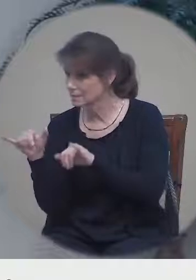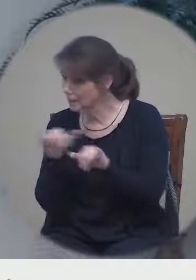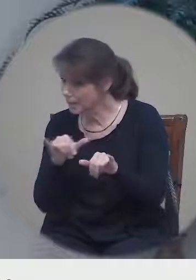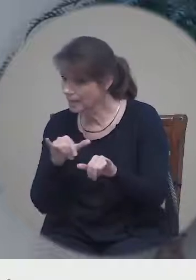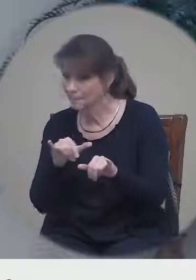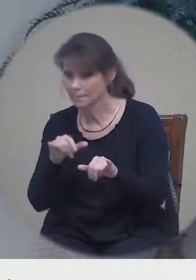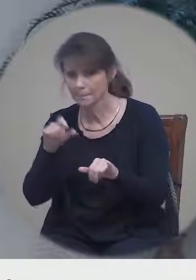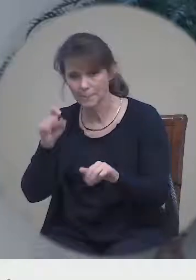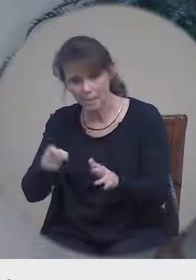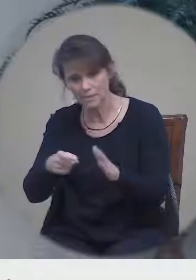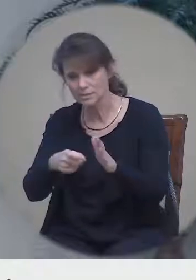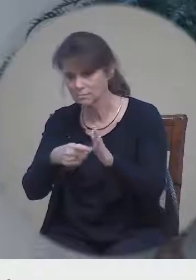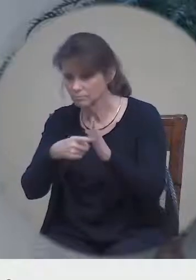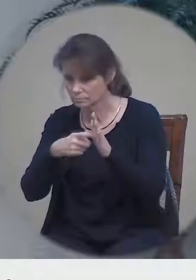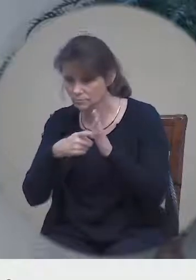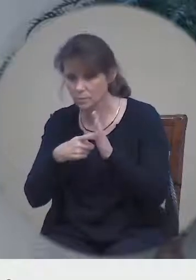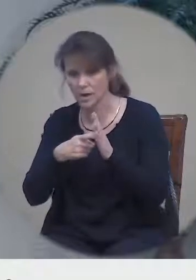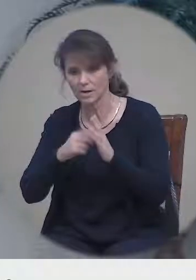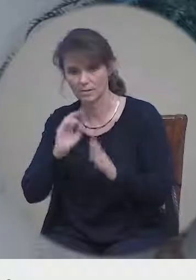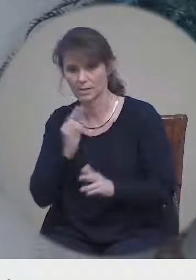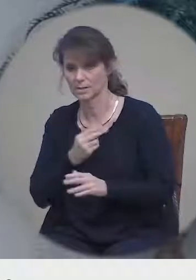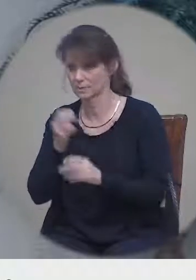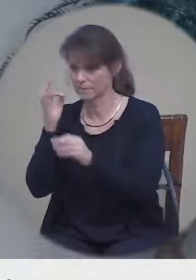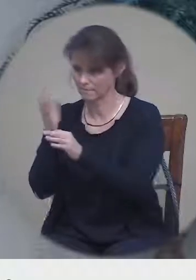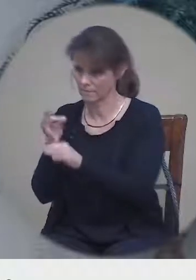faithful. All right.